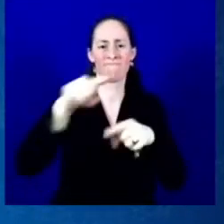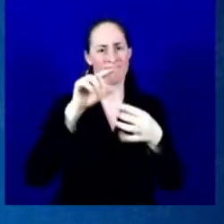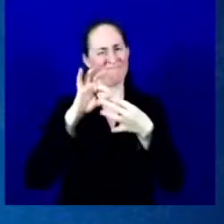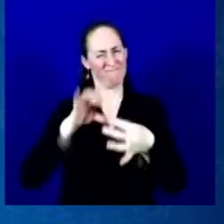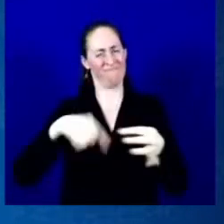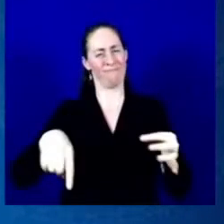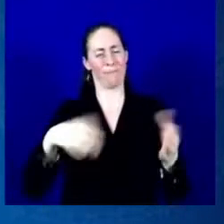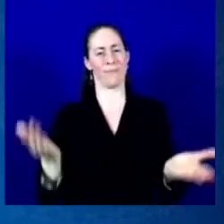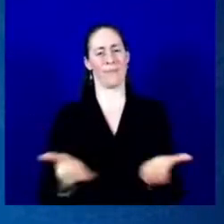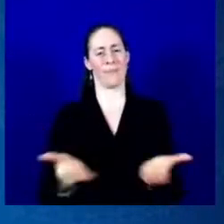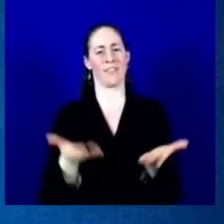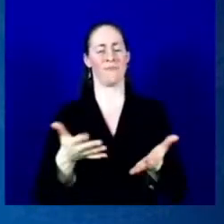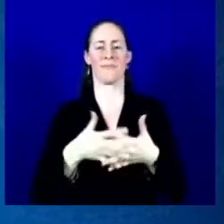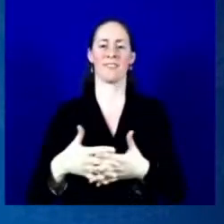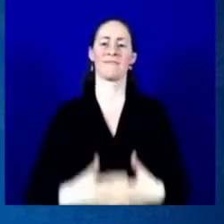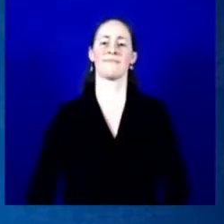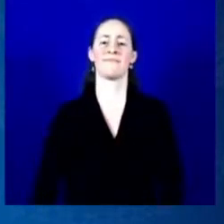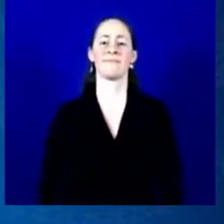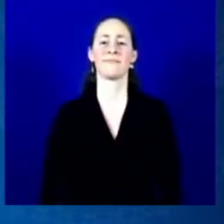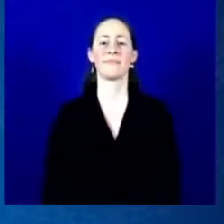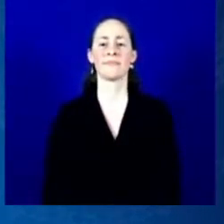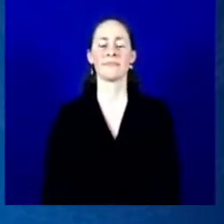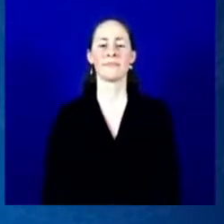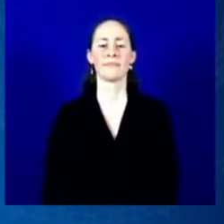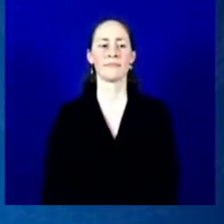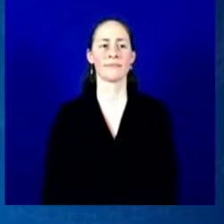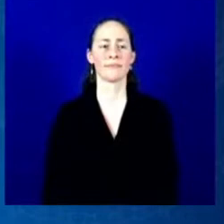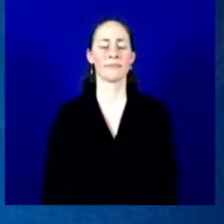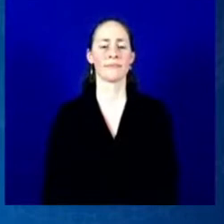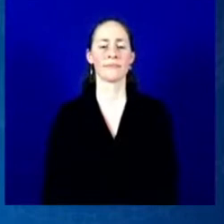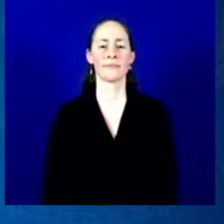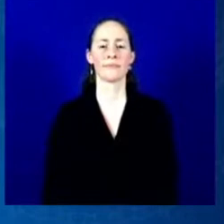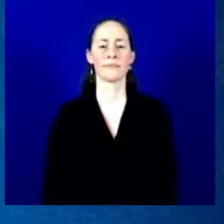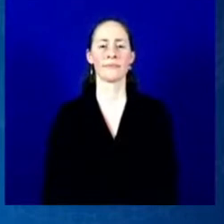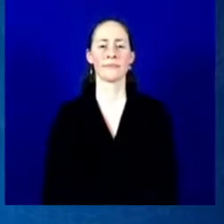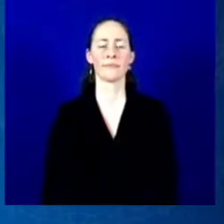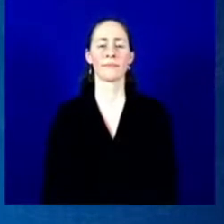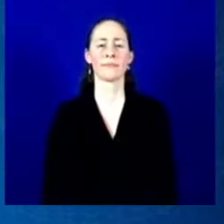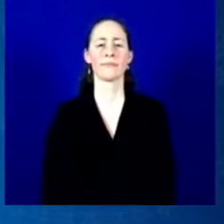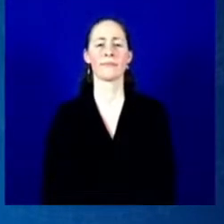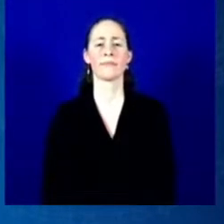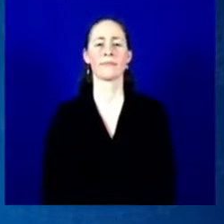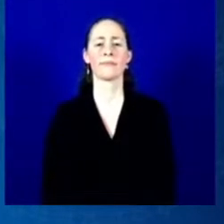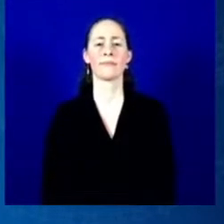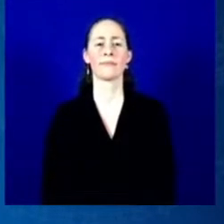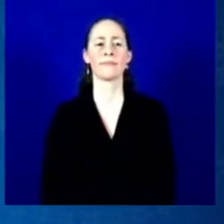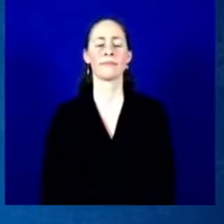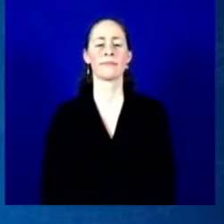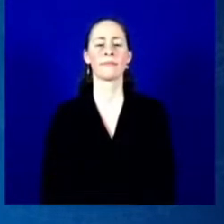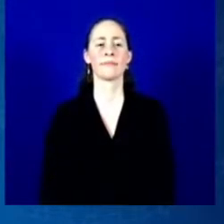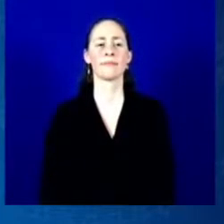And it recognizes something I've always said in this chamber and the other.